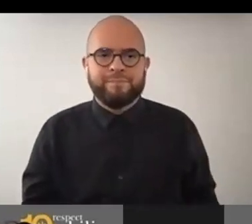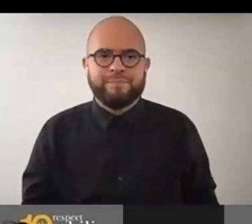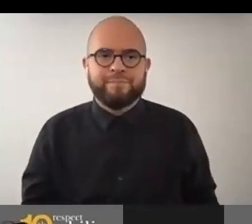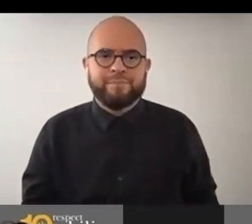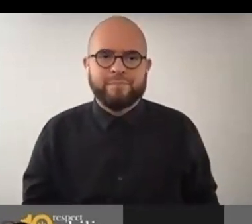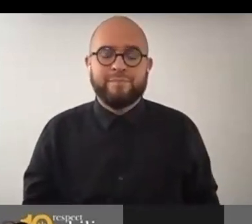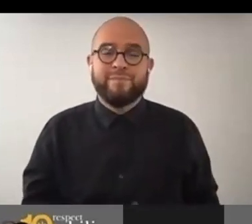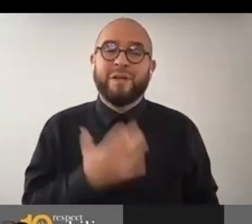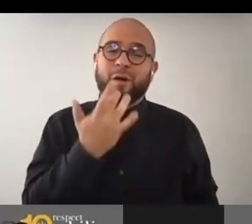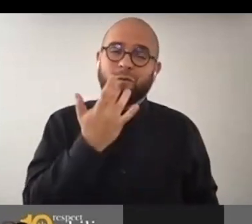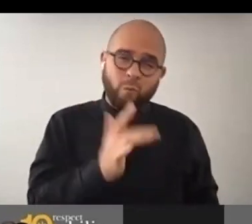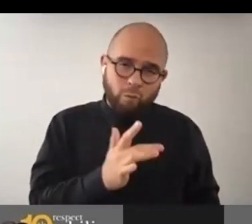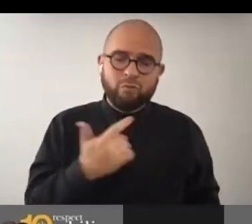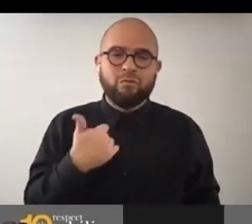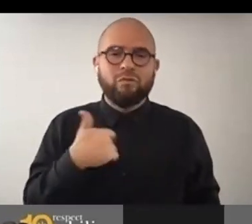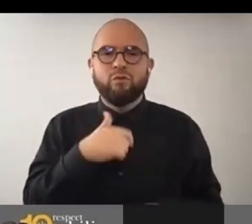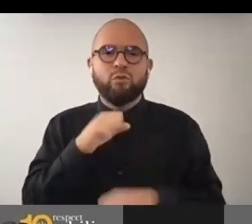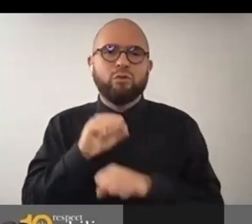disability